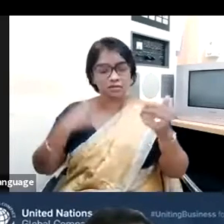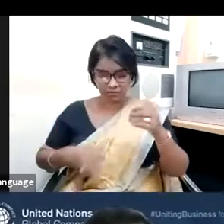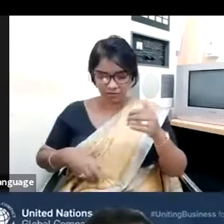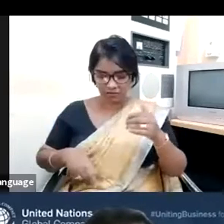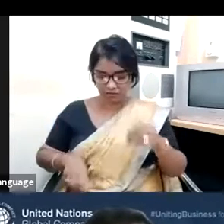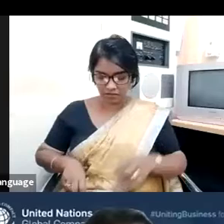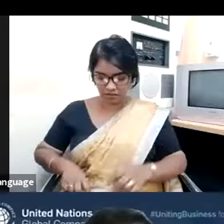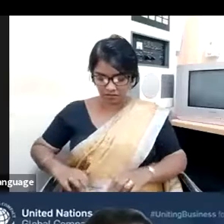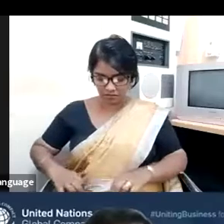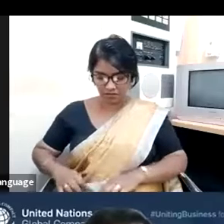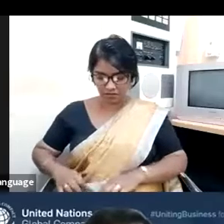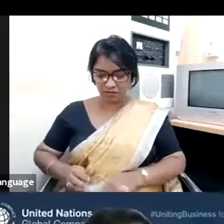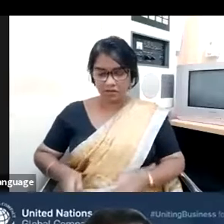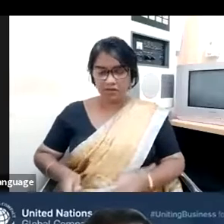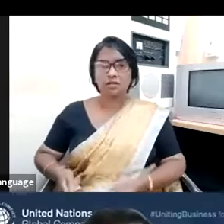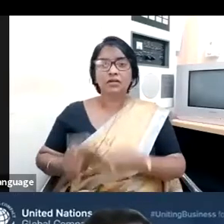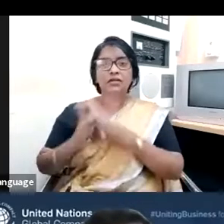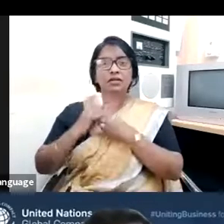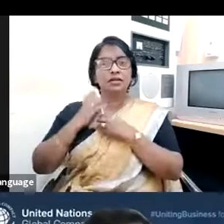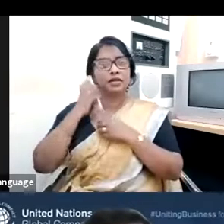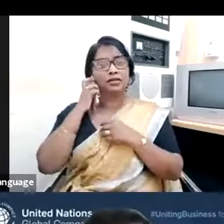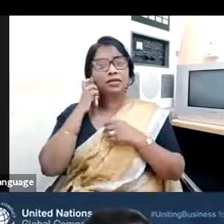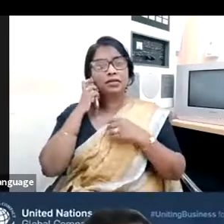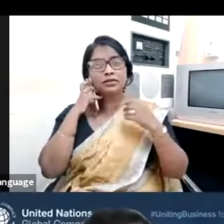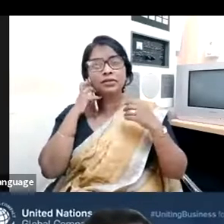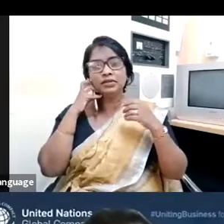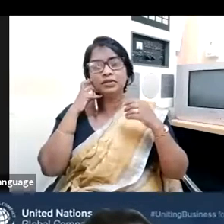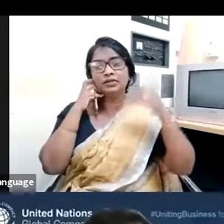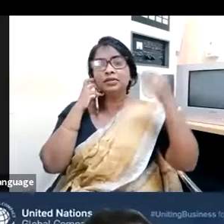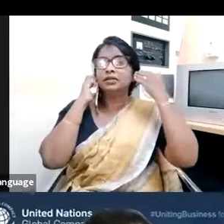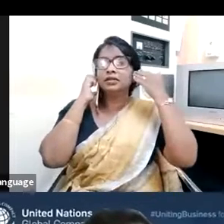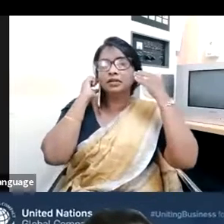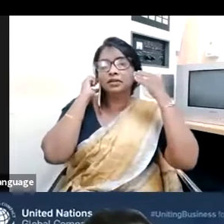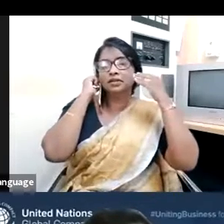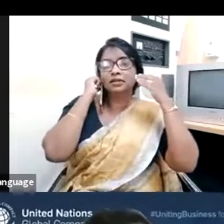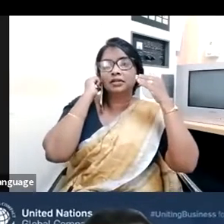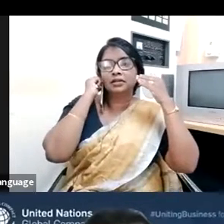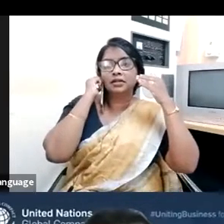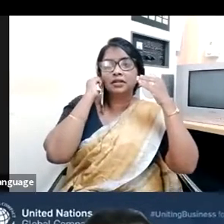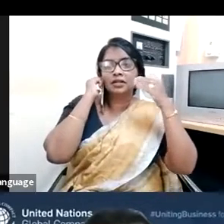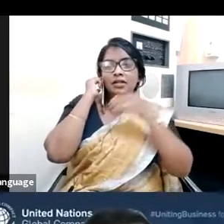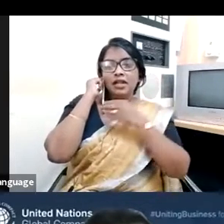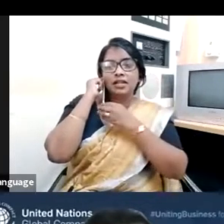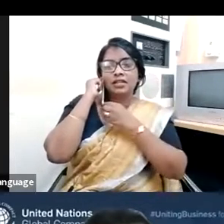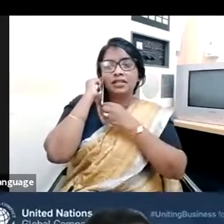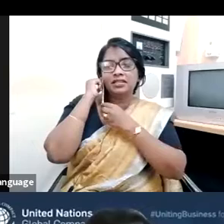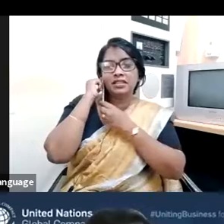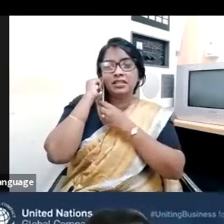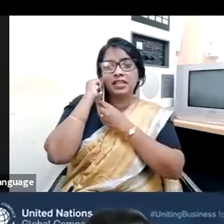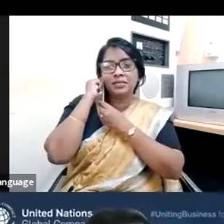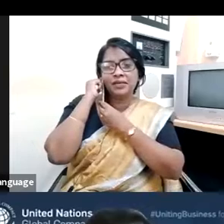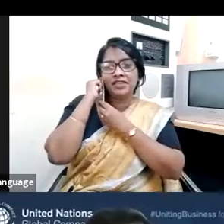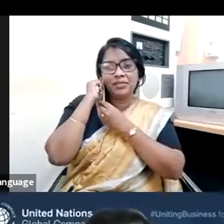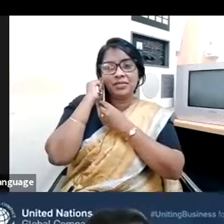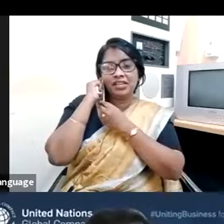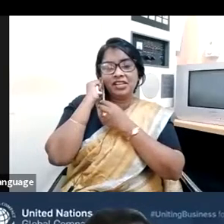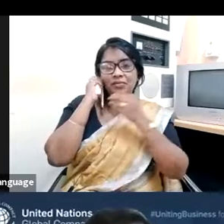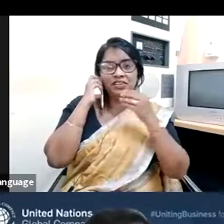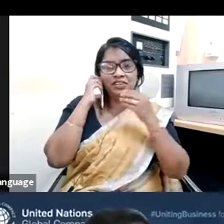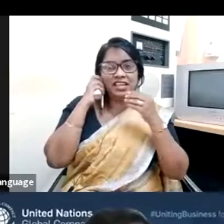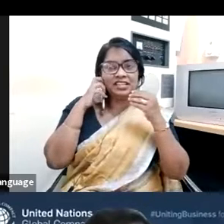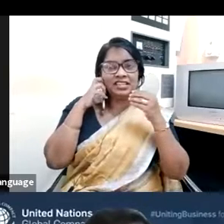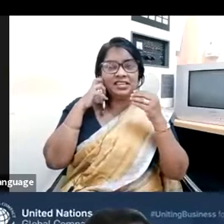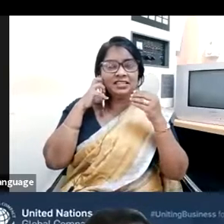last decade, plantation industry has gone through such a bad time. We are not making profits to pay taxes. So it is